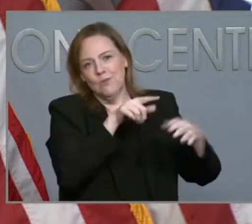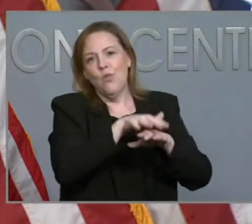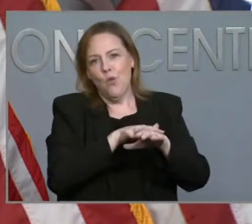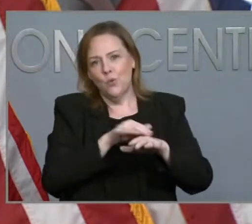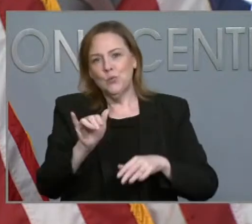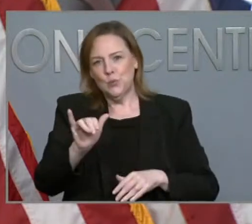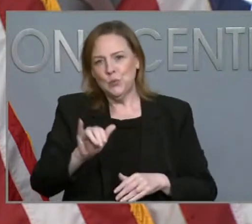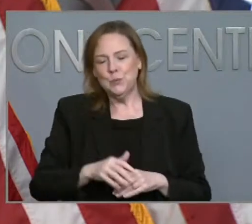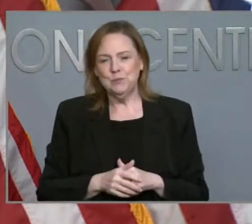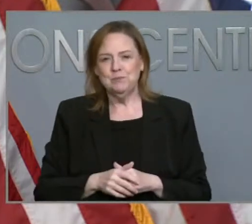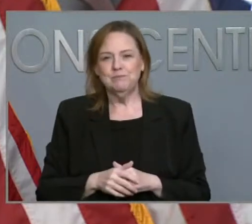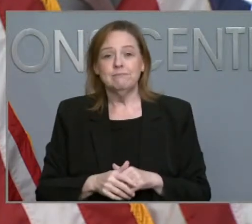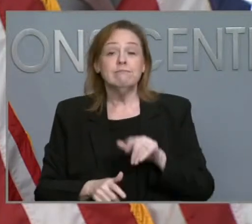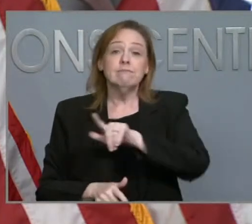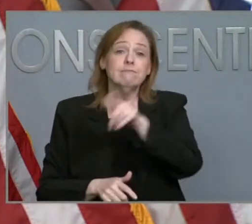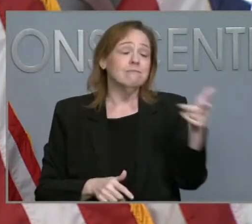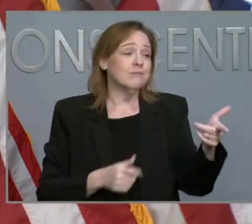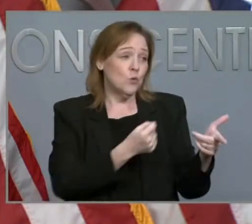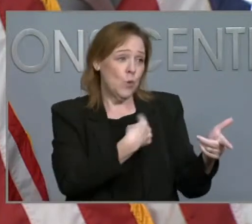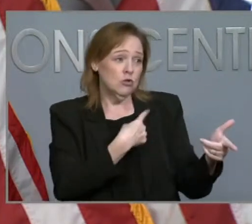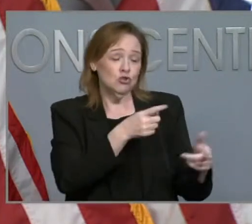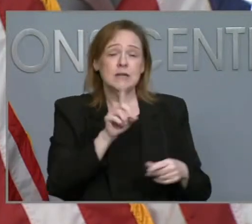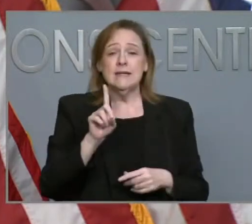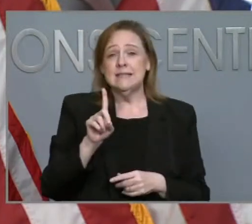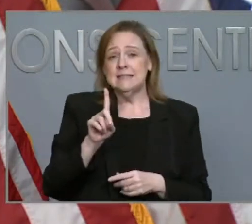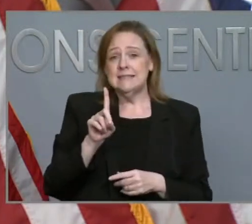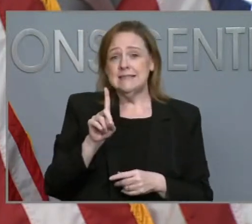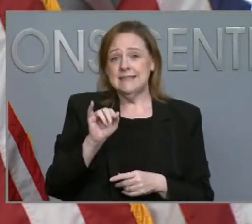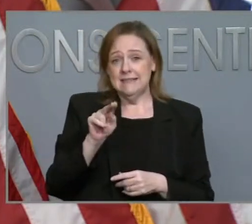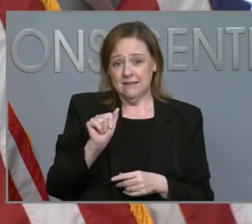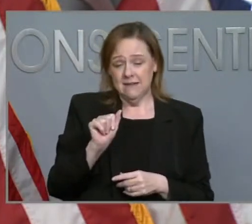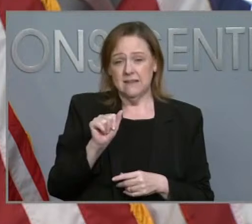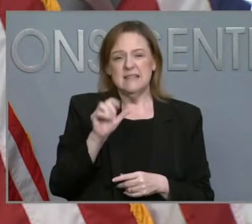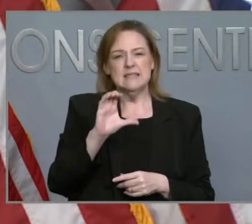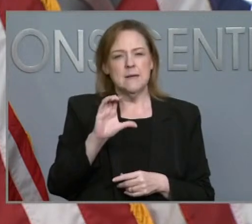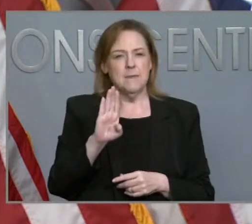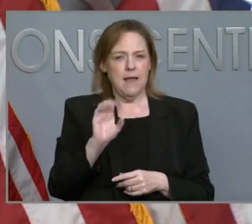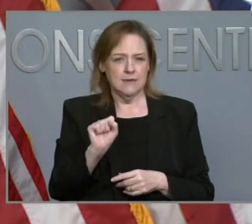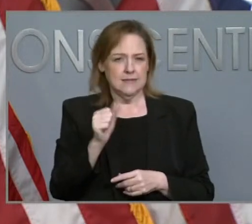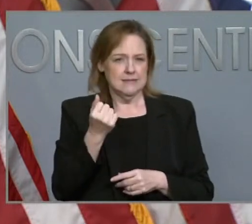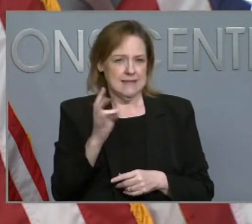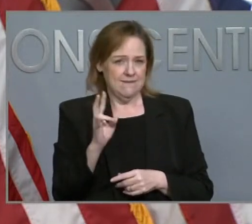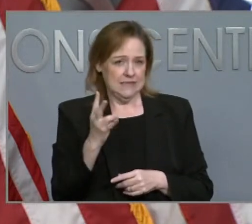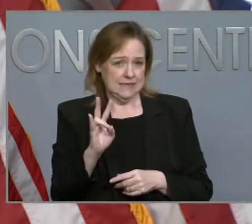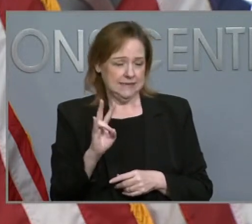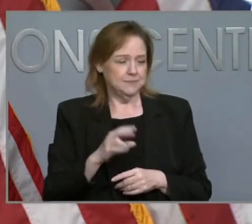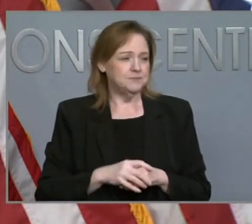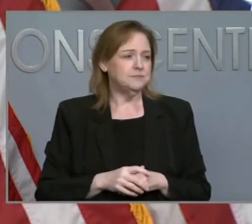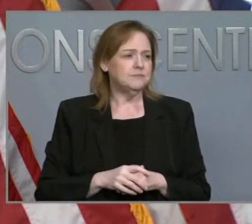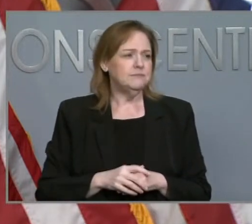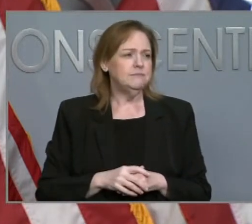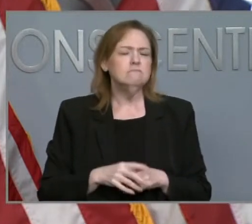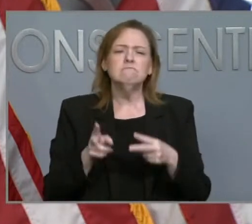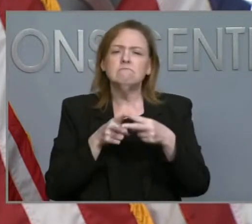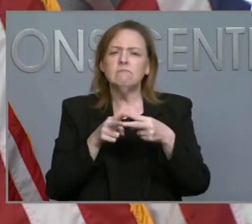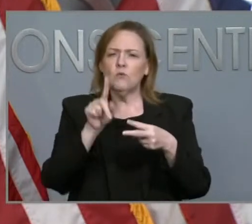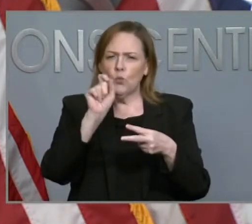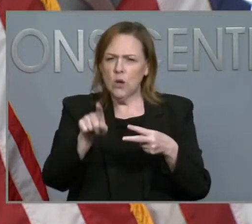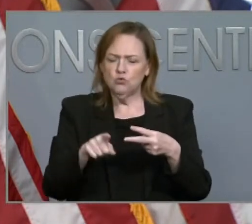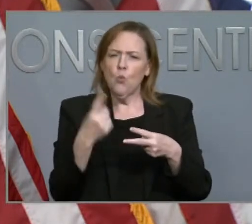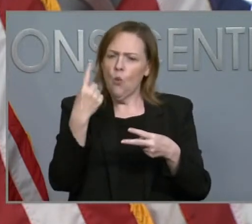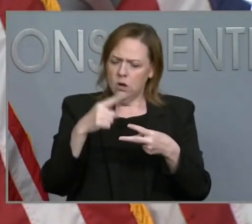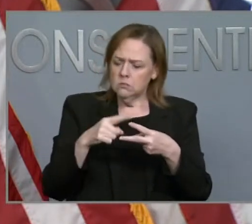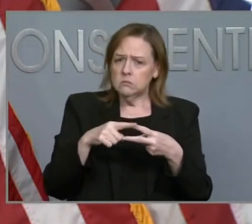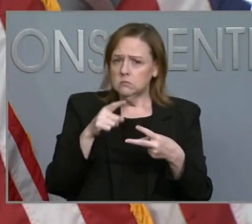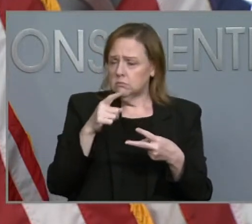I'm Yes, Dina ma'am. with CBS 17. Thank you, guys. I have two questions. One, you said that thankfully no major issues reported yet this morning. If you guys